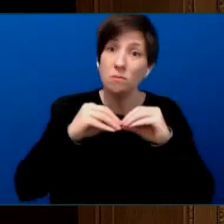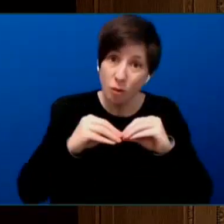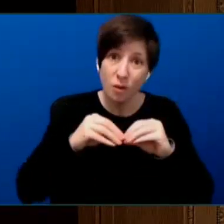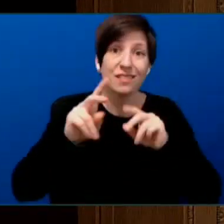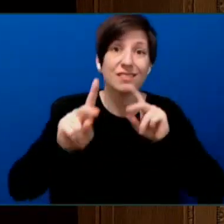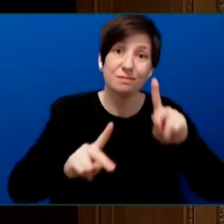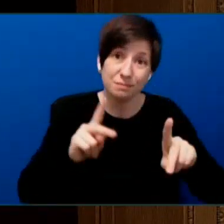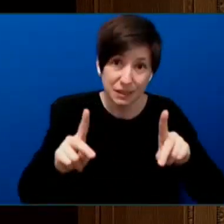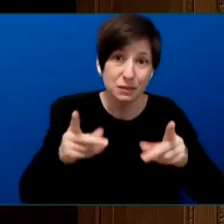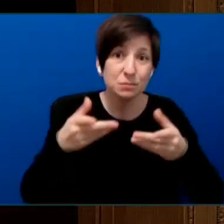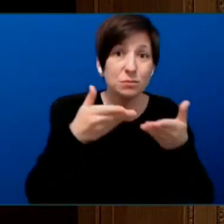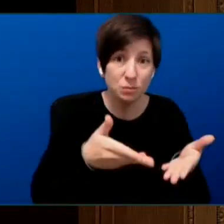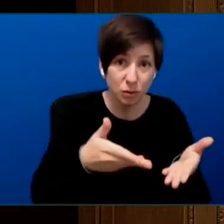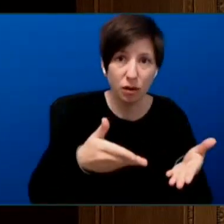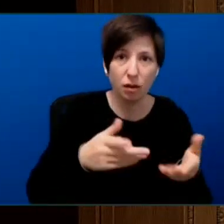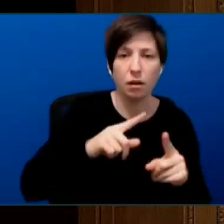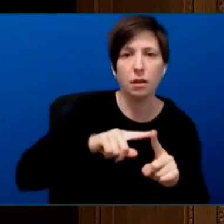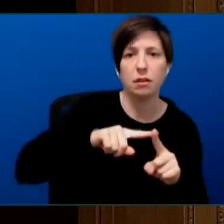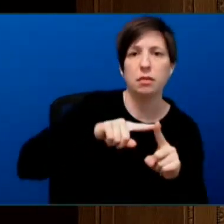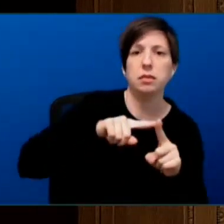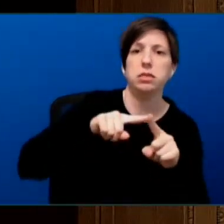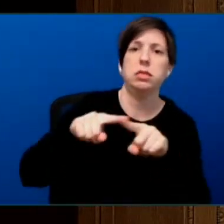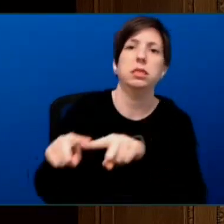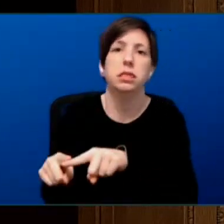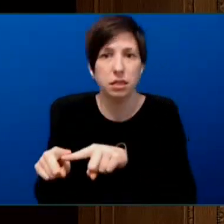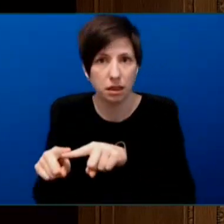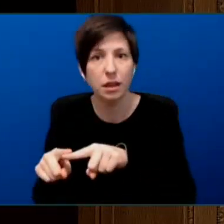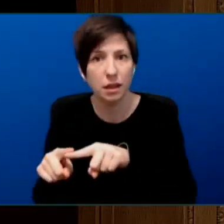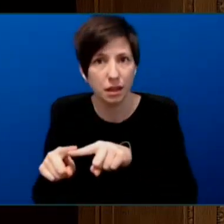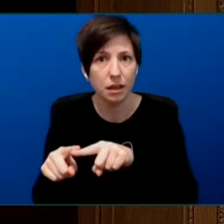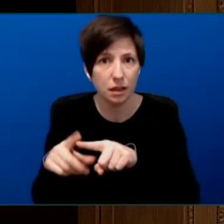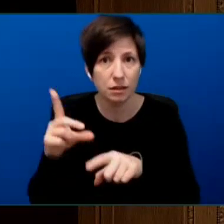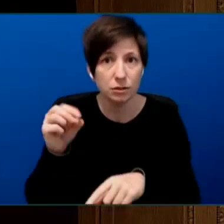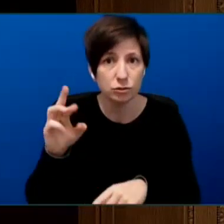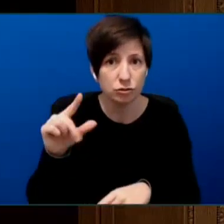of dependency and a risk of death.